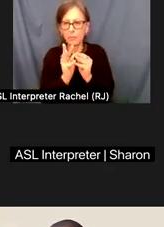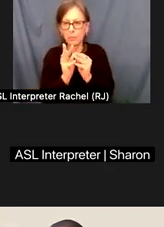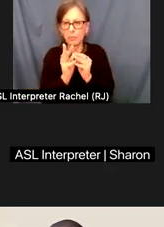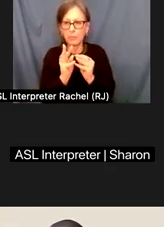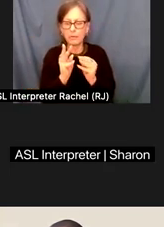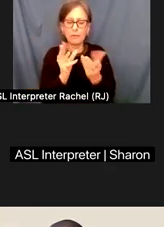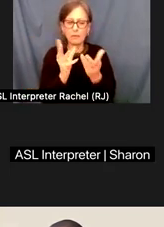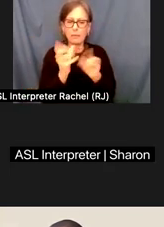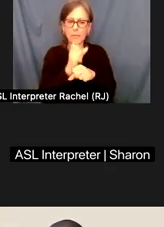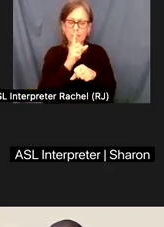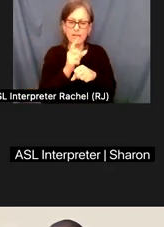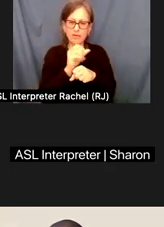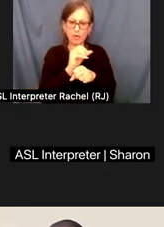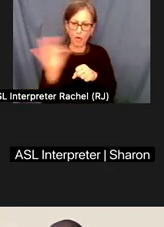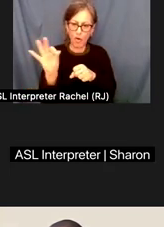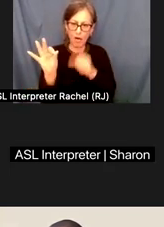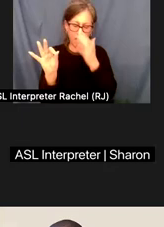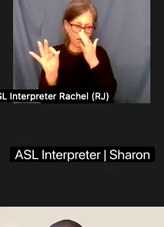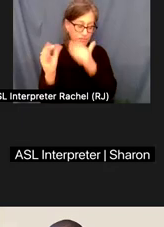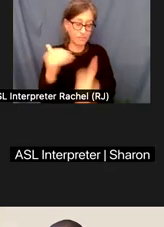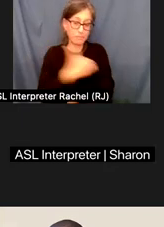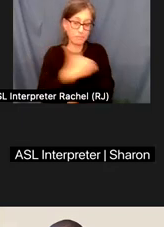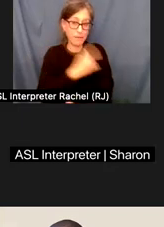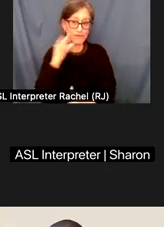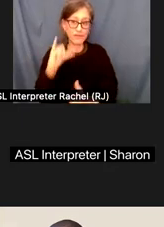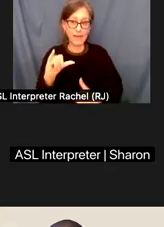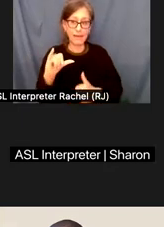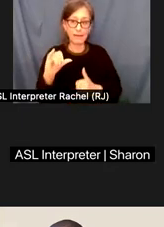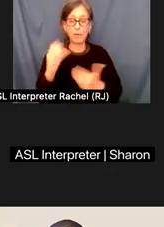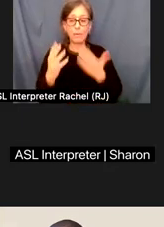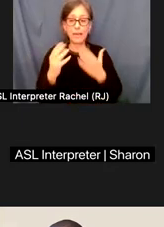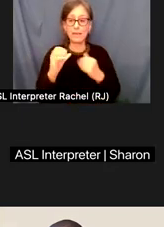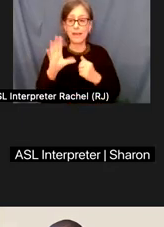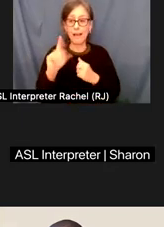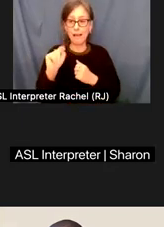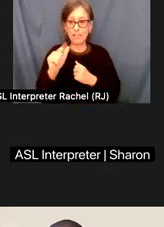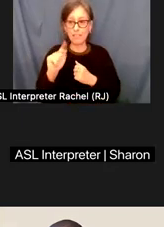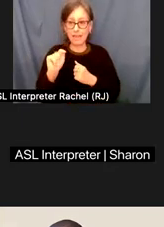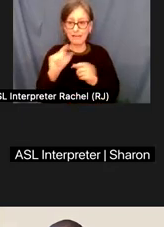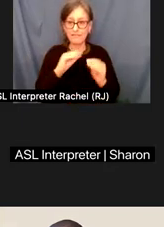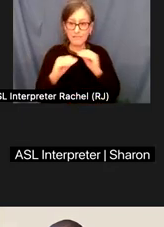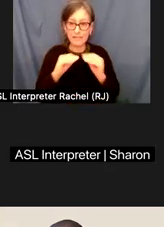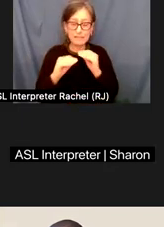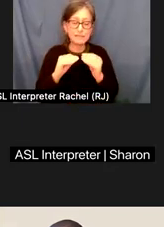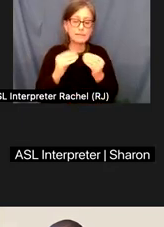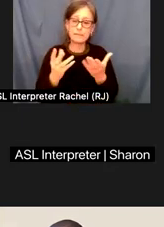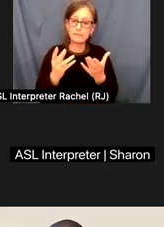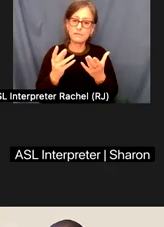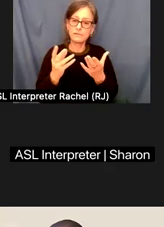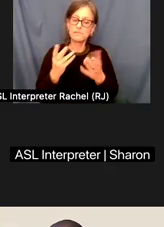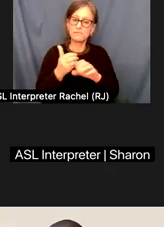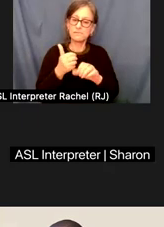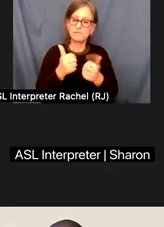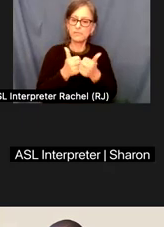so you want to make sure to turn off the power to that outlet if you can, or to unplug it, so that there's no potential for